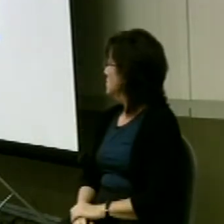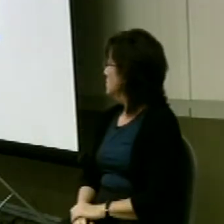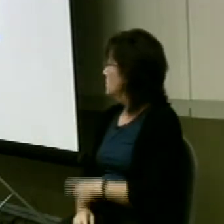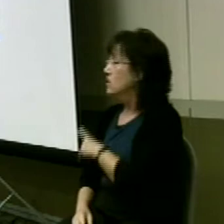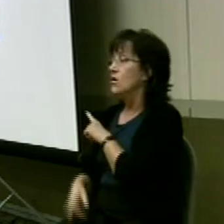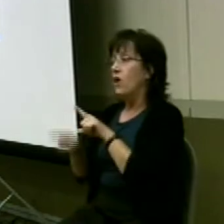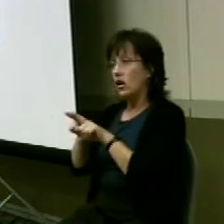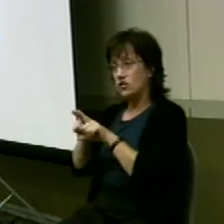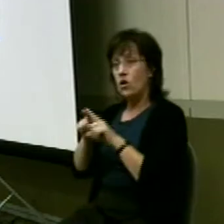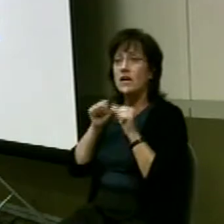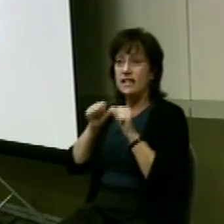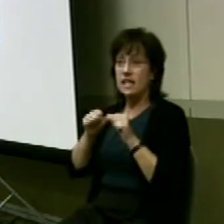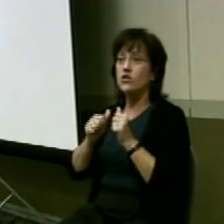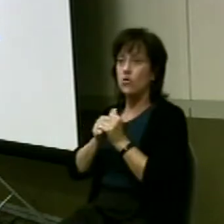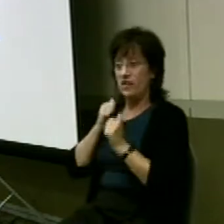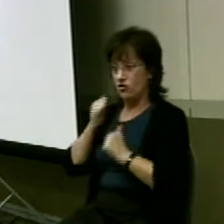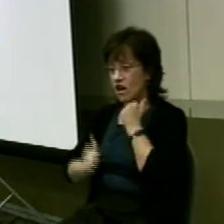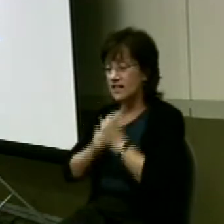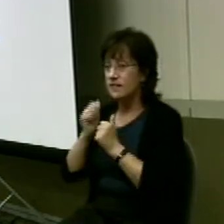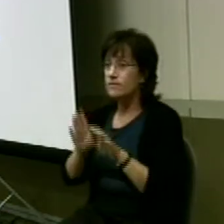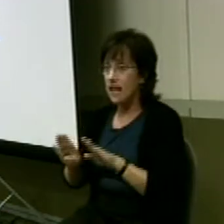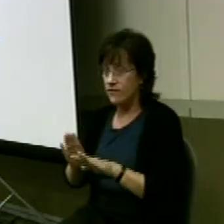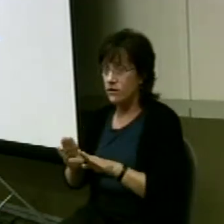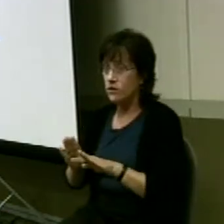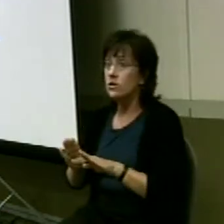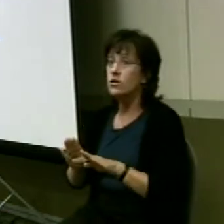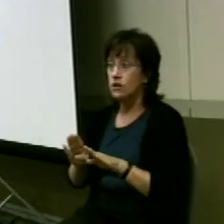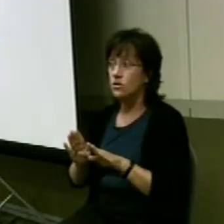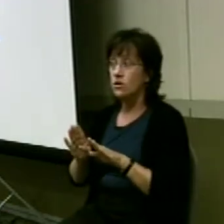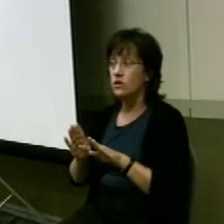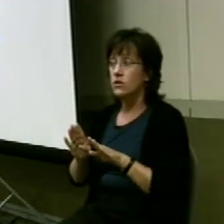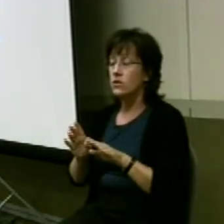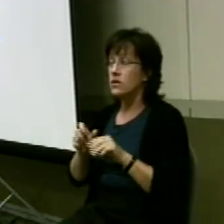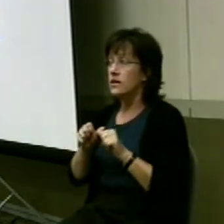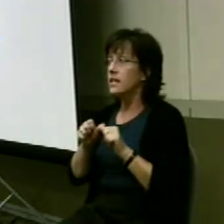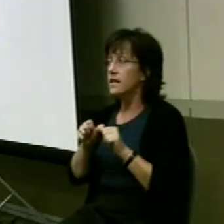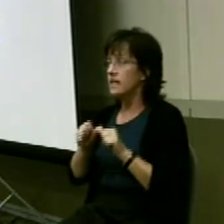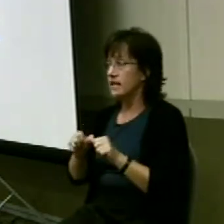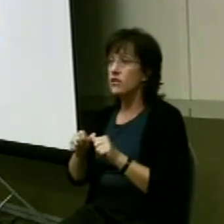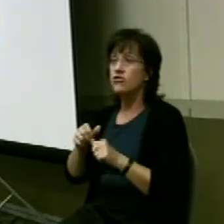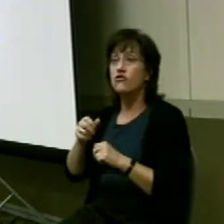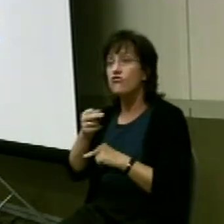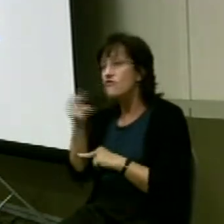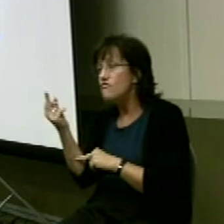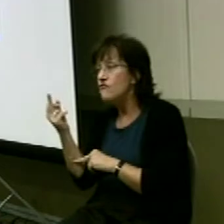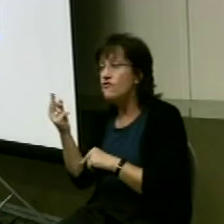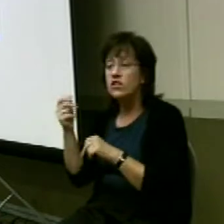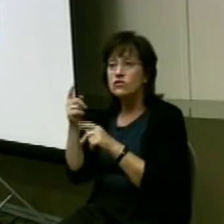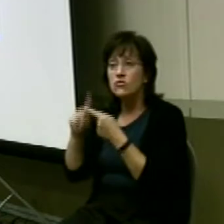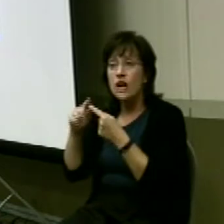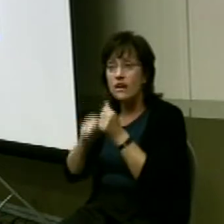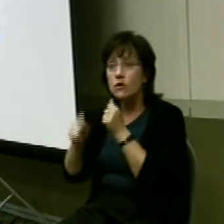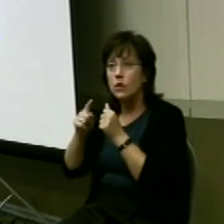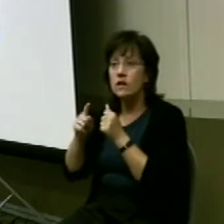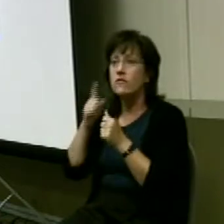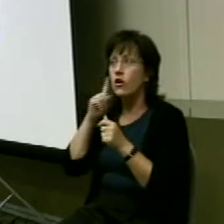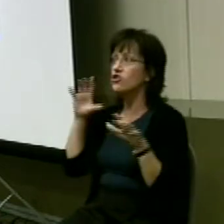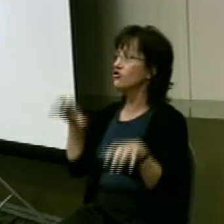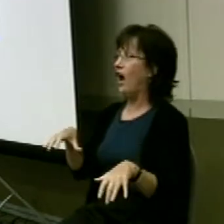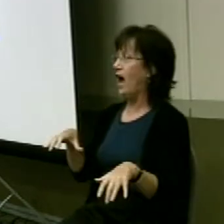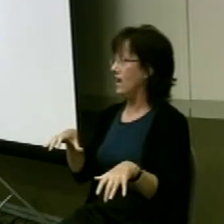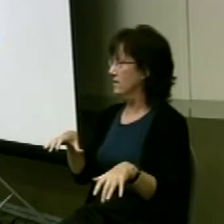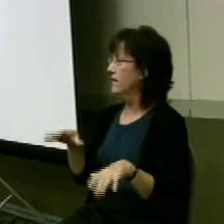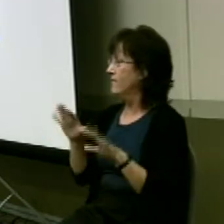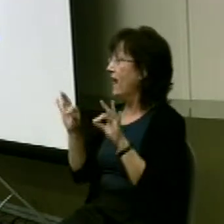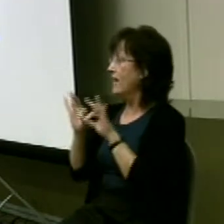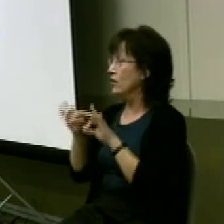next. So he has also continued with his aggressive behavior and continued that behavior of showing his middle finger to everybody